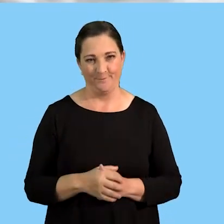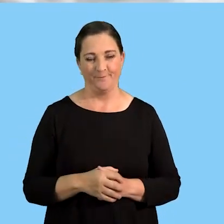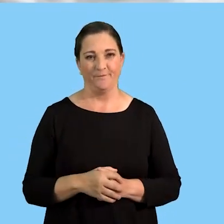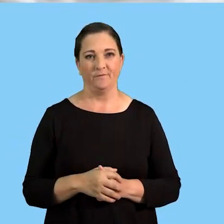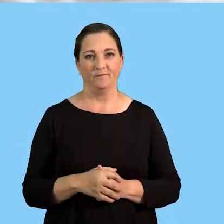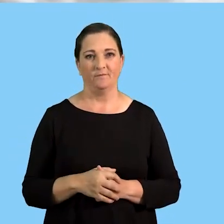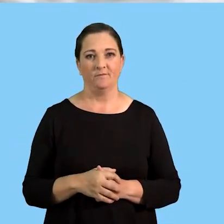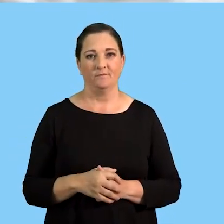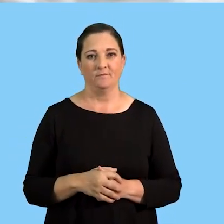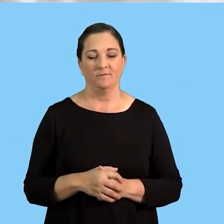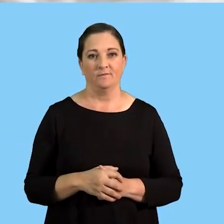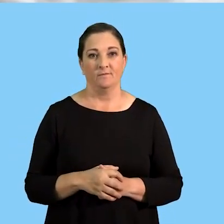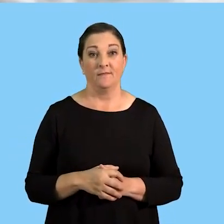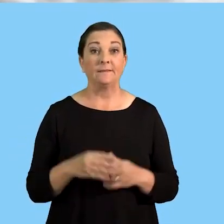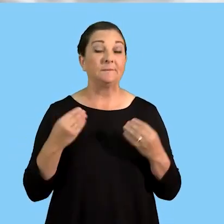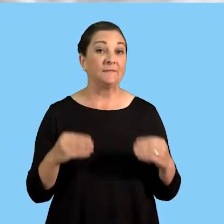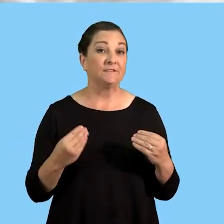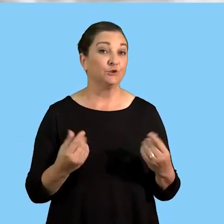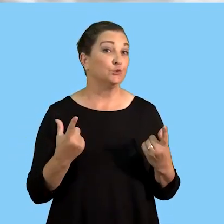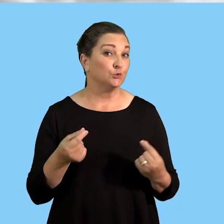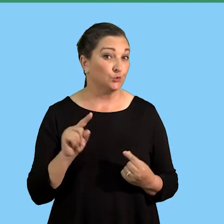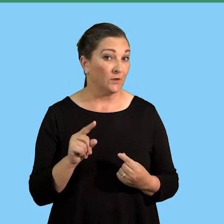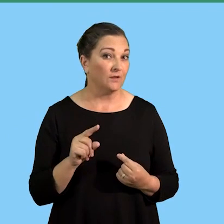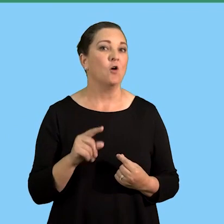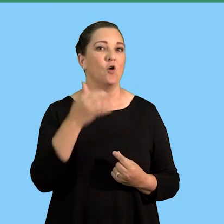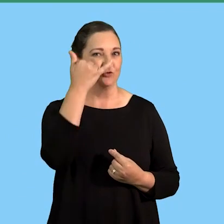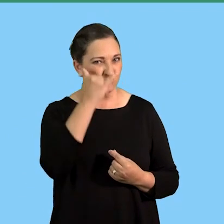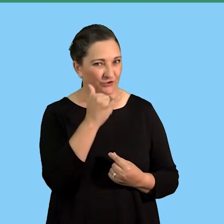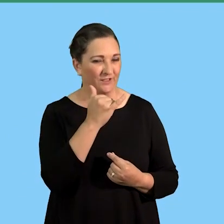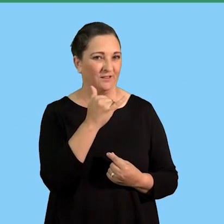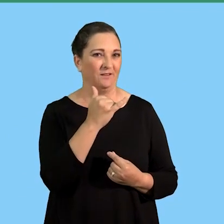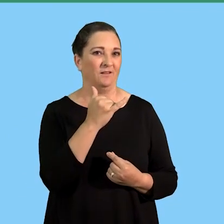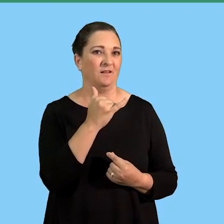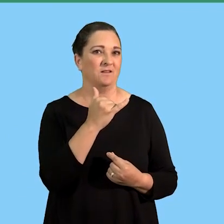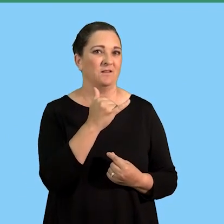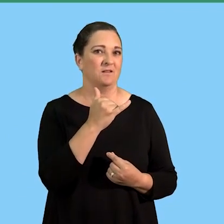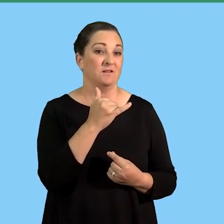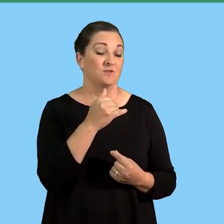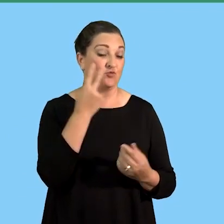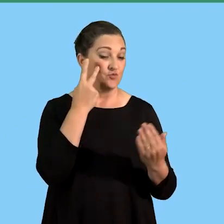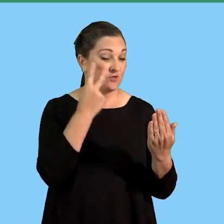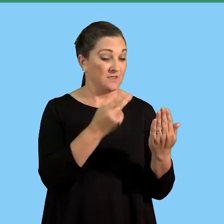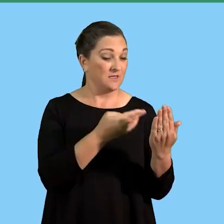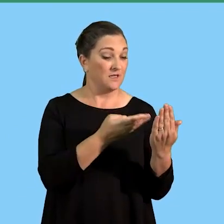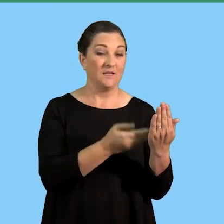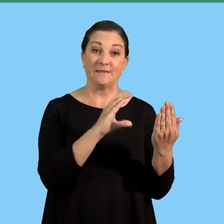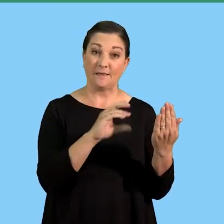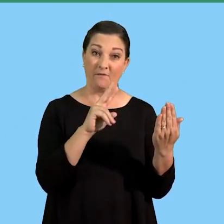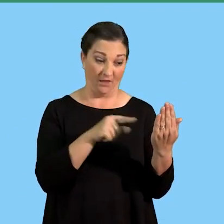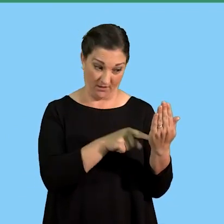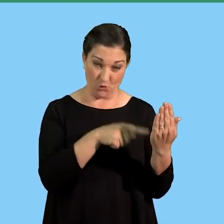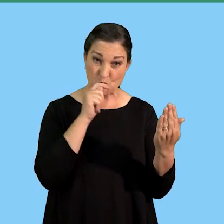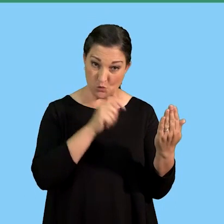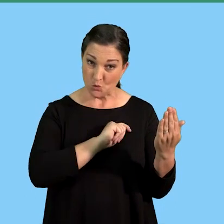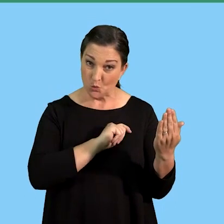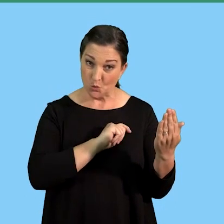interview. The business must then do reference checks to verify the contents